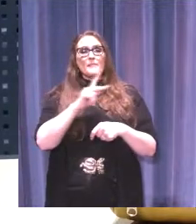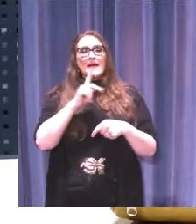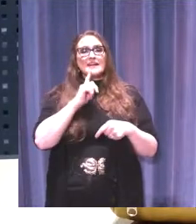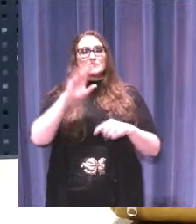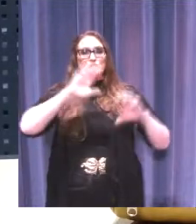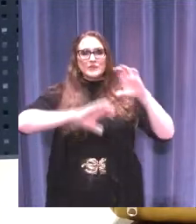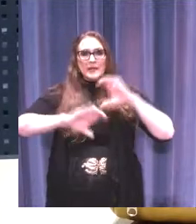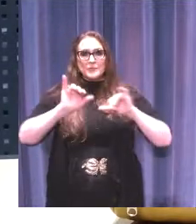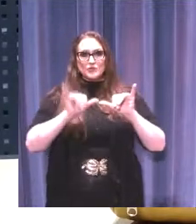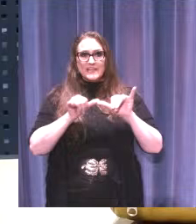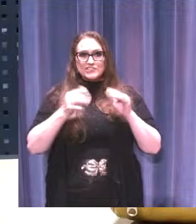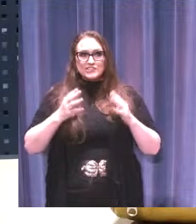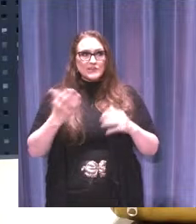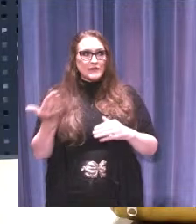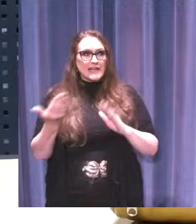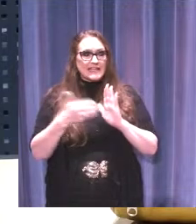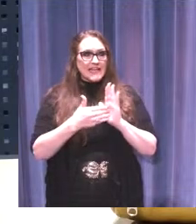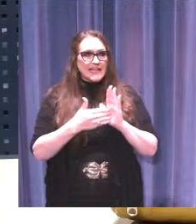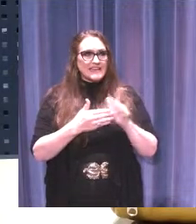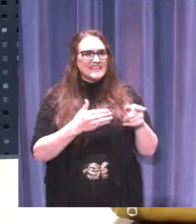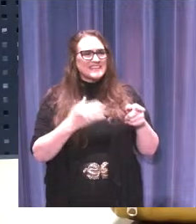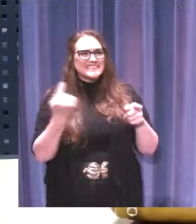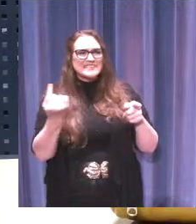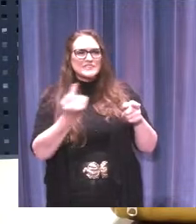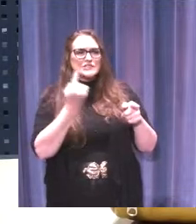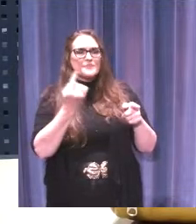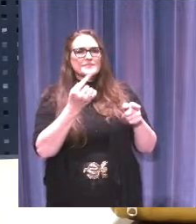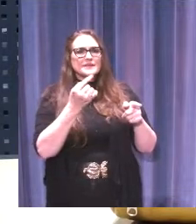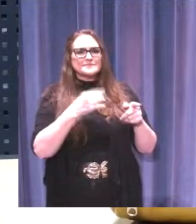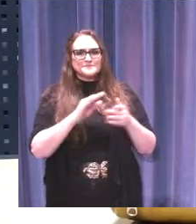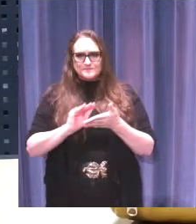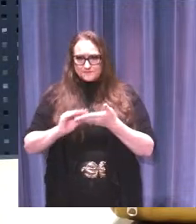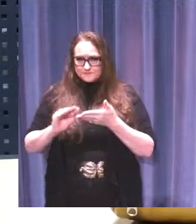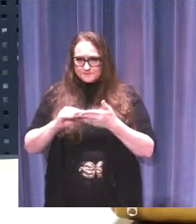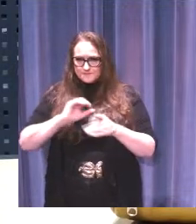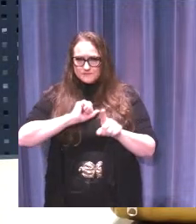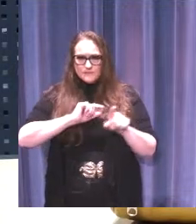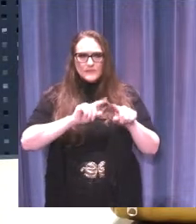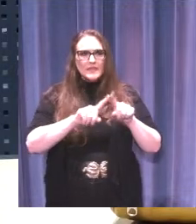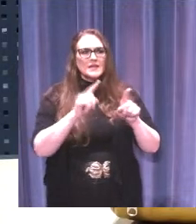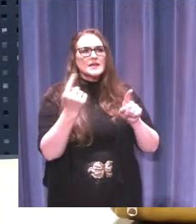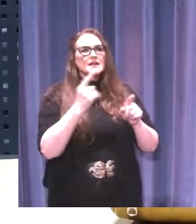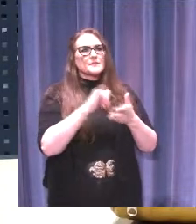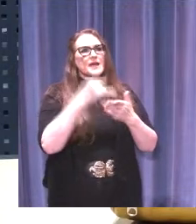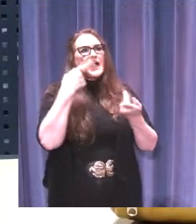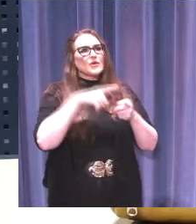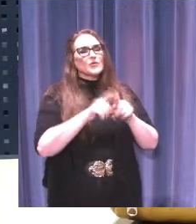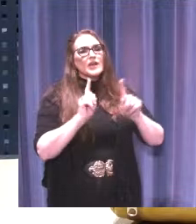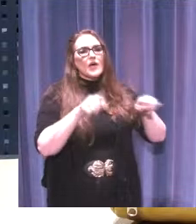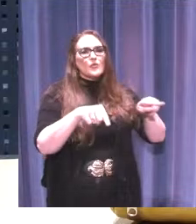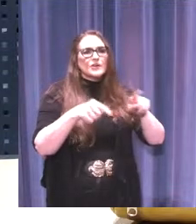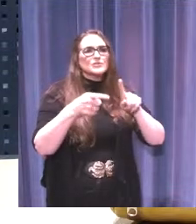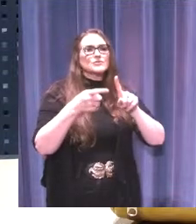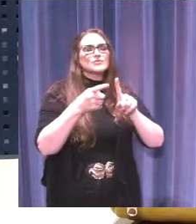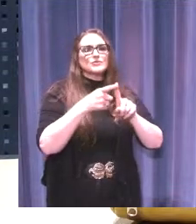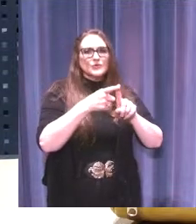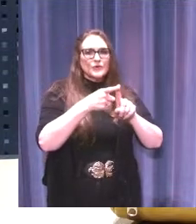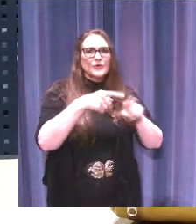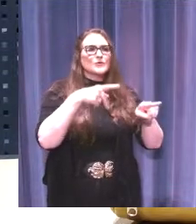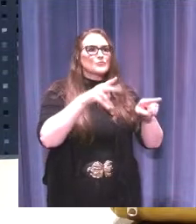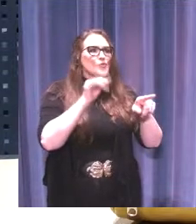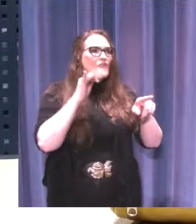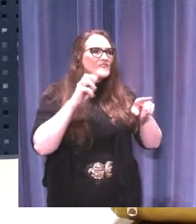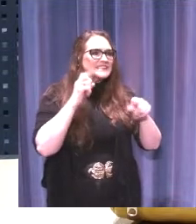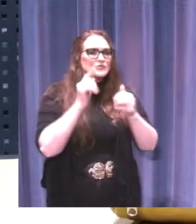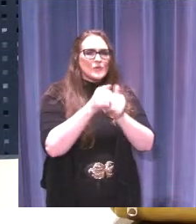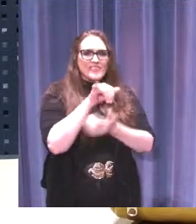again. It was something, excuse me, that I agreed, I went to the provost with and got his approval to